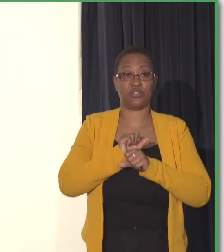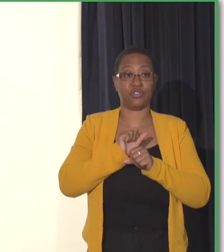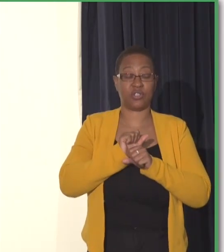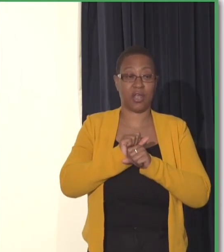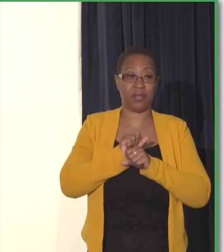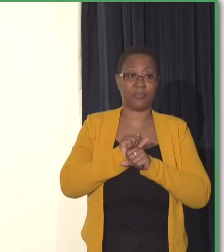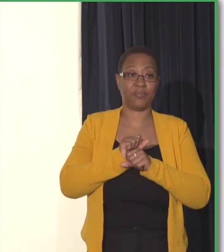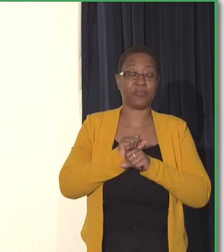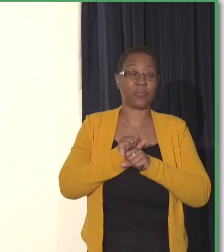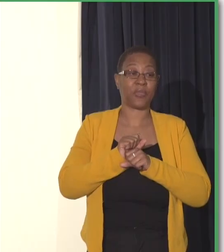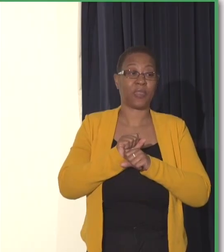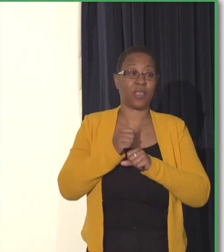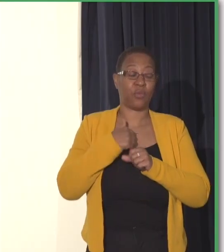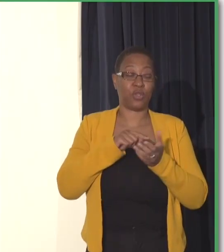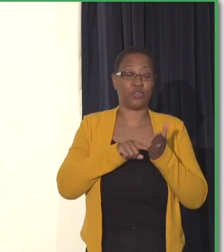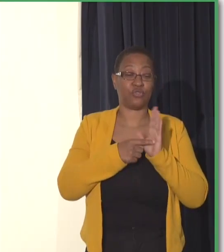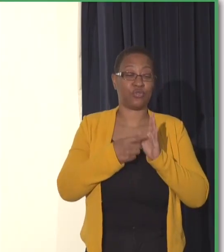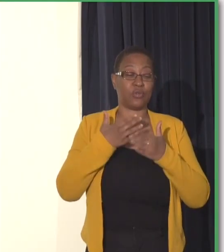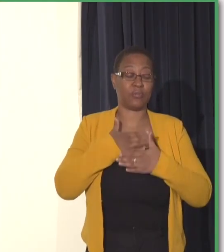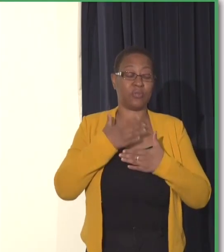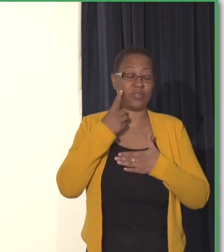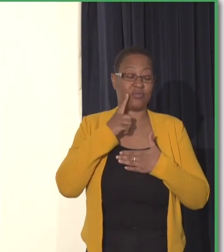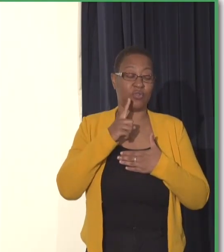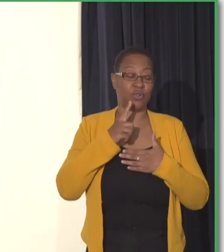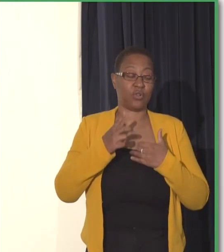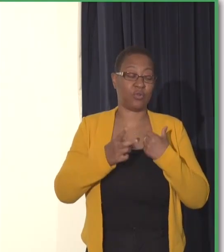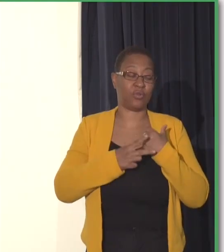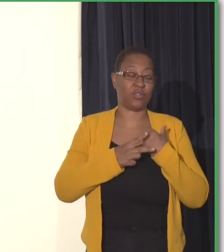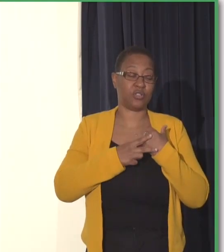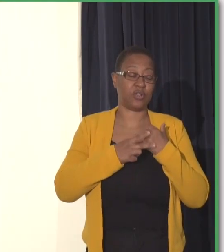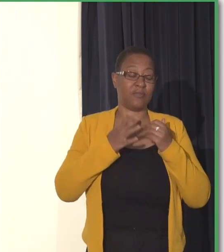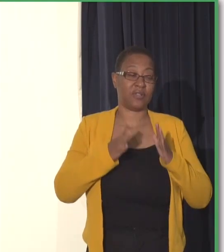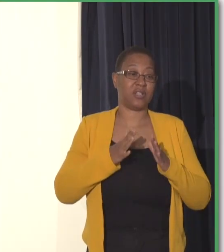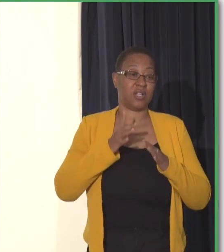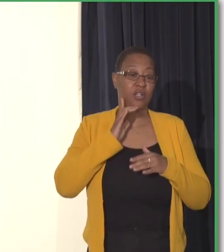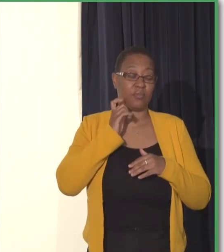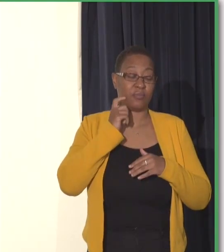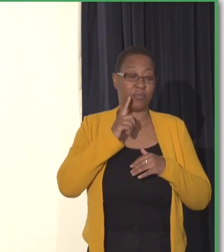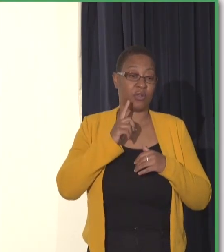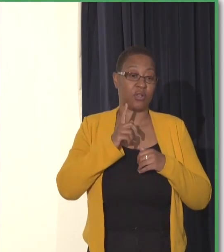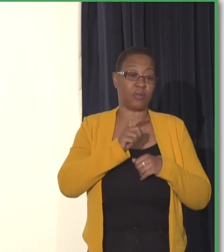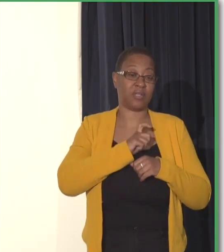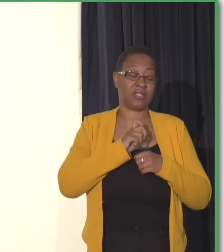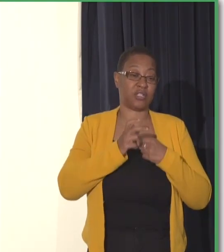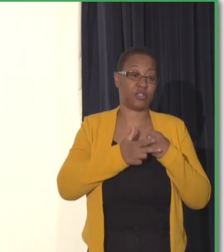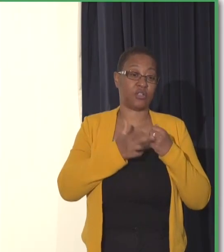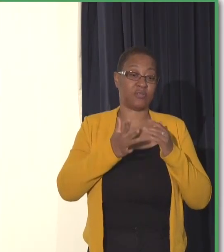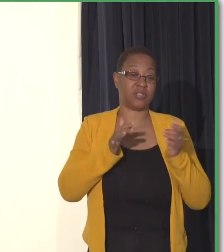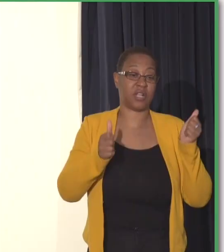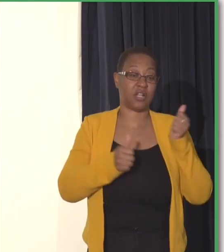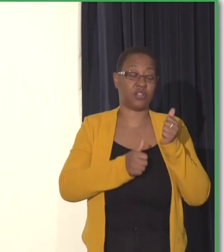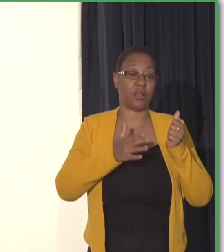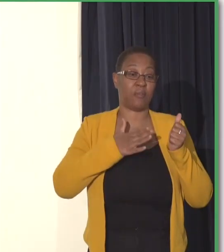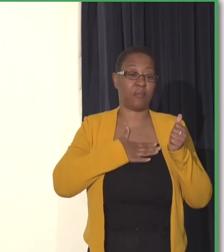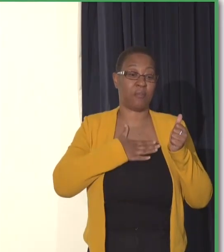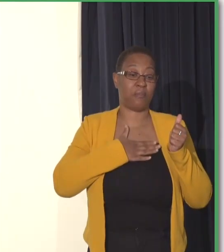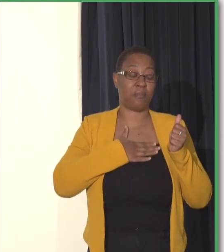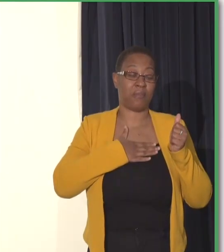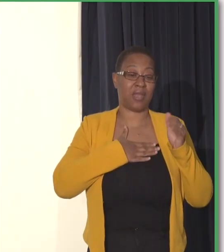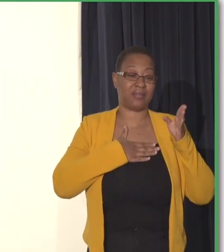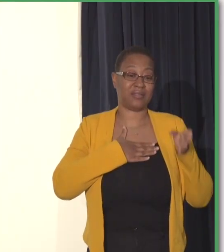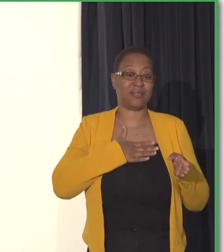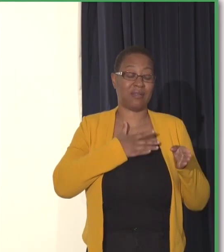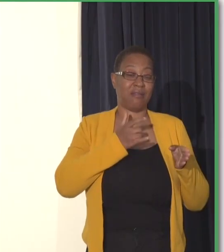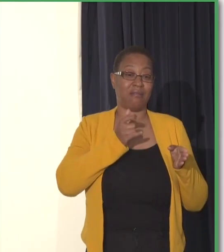nature, to show the appreciation for the reservists. And I will tell this board, the reservists actually fall under my side of the house.